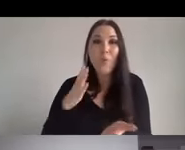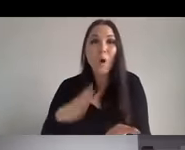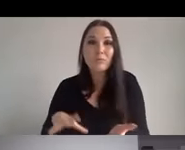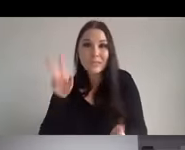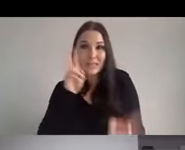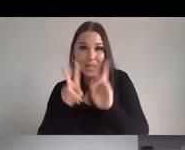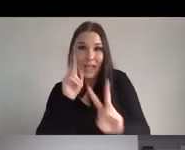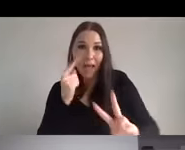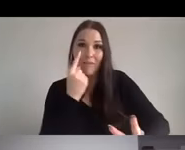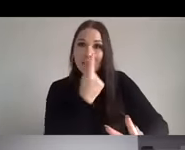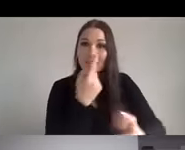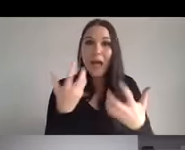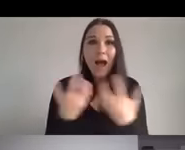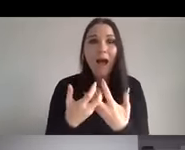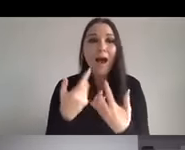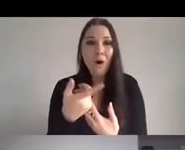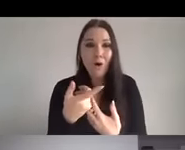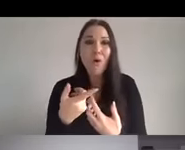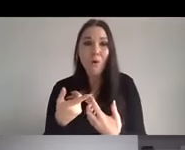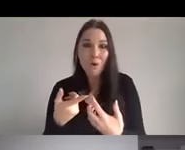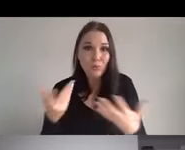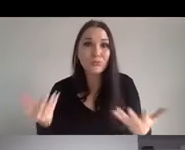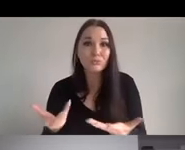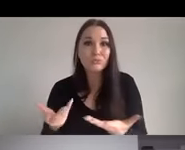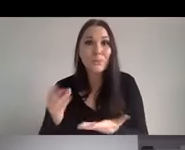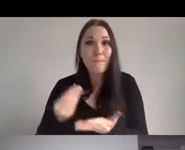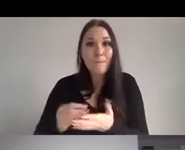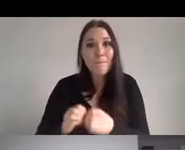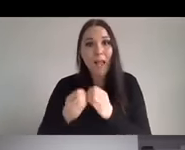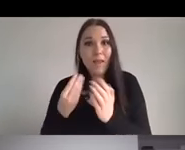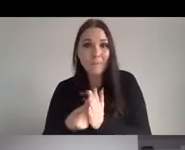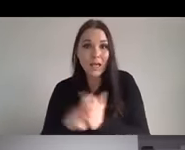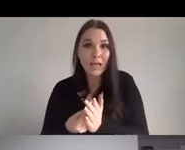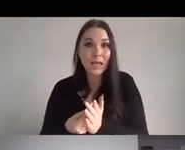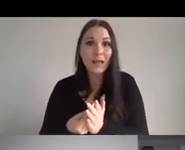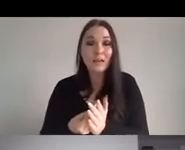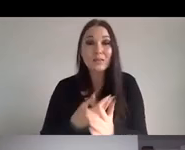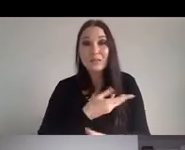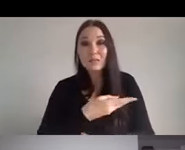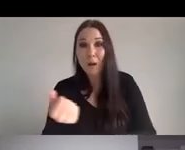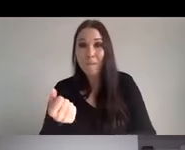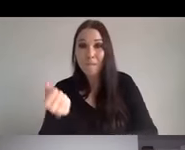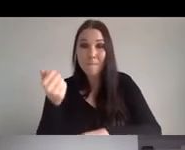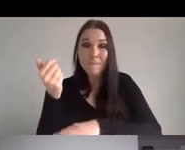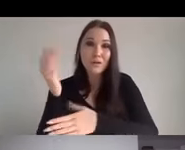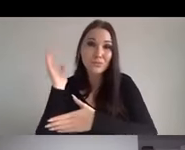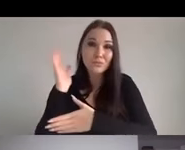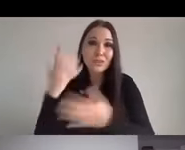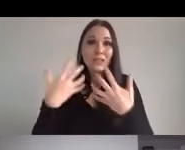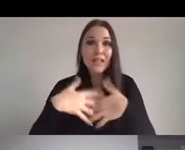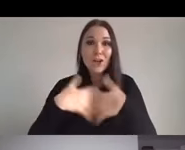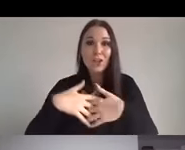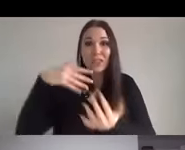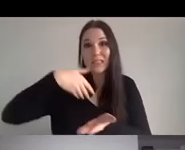deal. So I've seen some US pitch decks where they're just very technology heavy and just really sort of selling